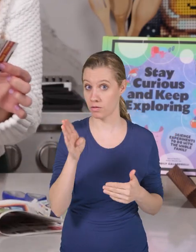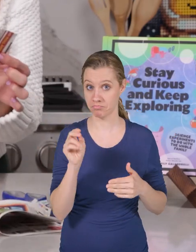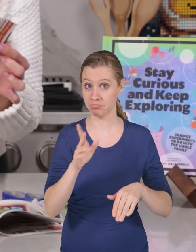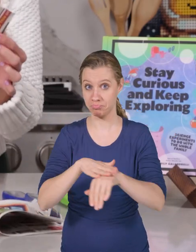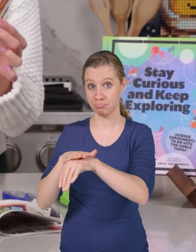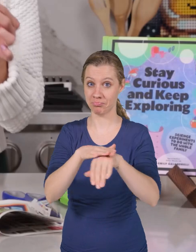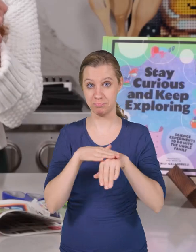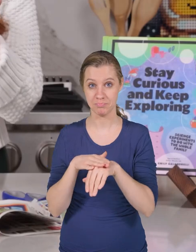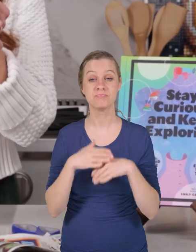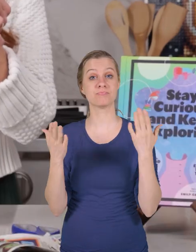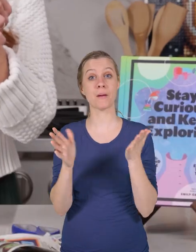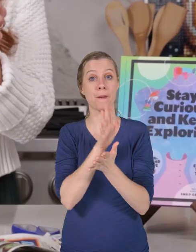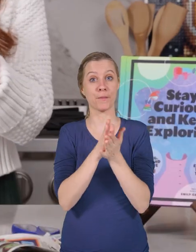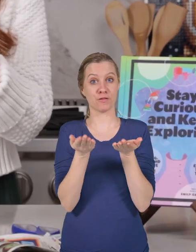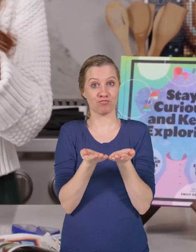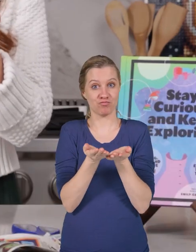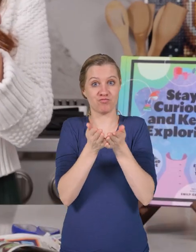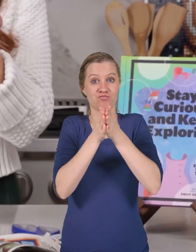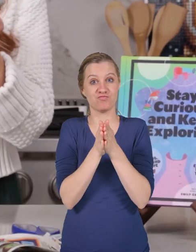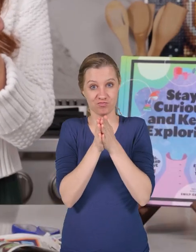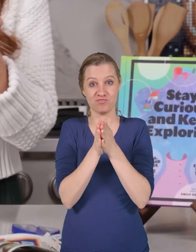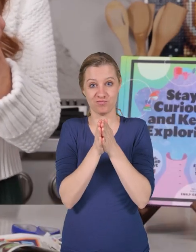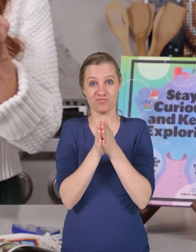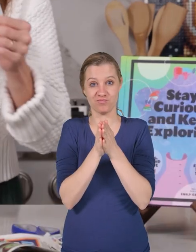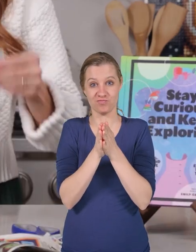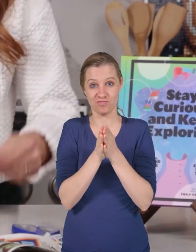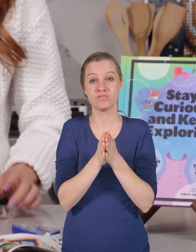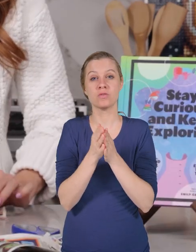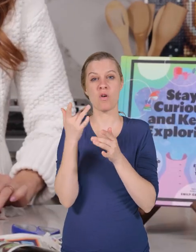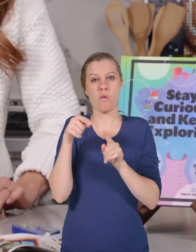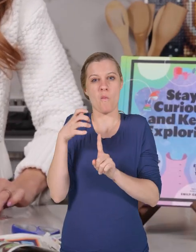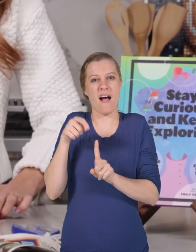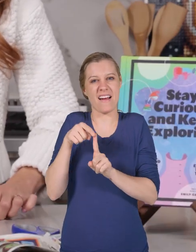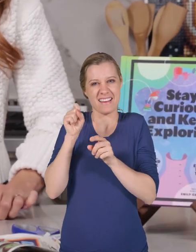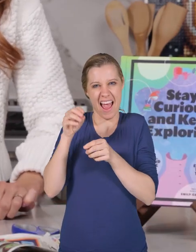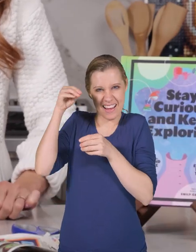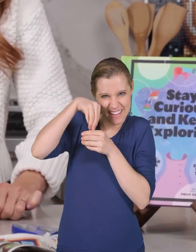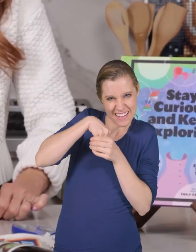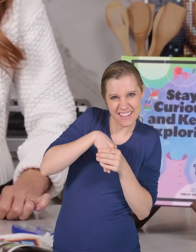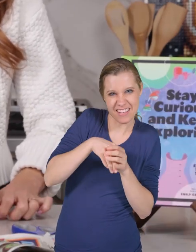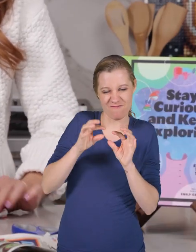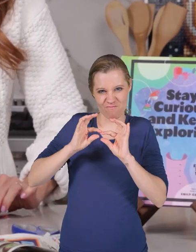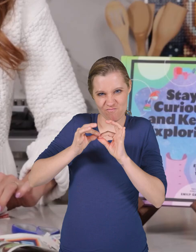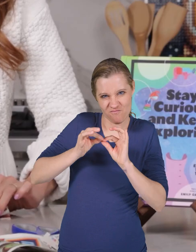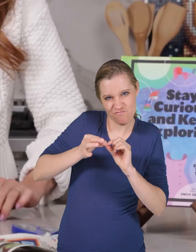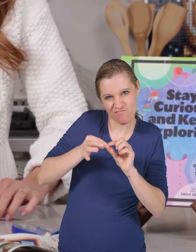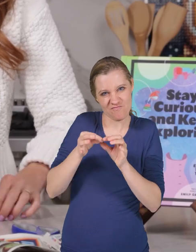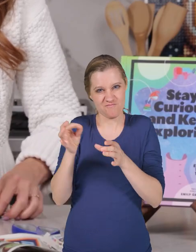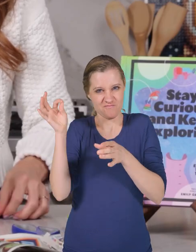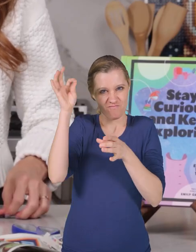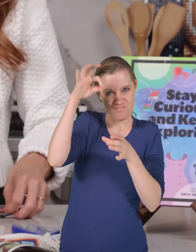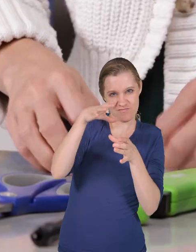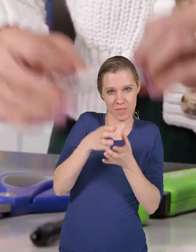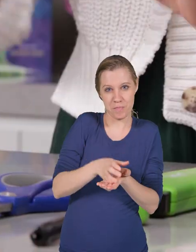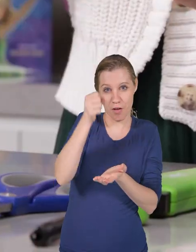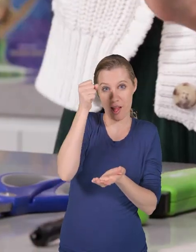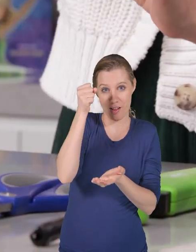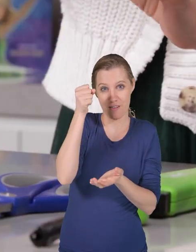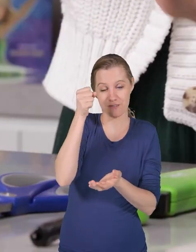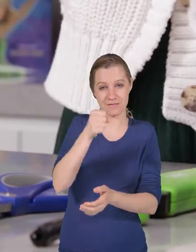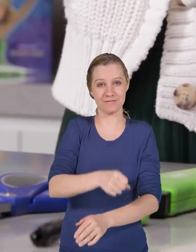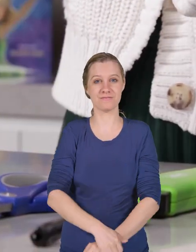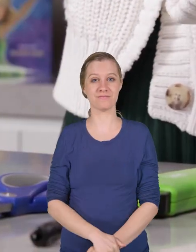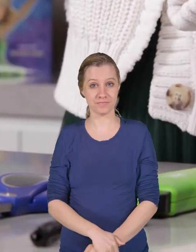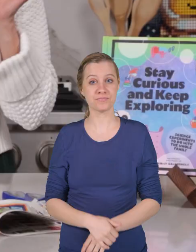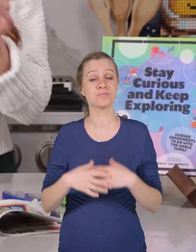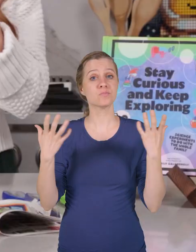happen very quickly, you guys. We are going to fold up our paper because we want this to be able to go inside of our